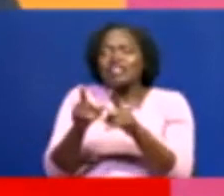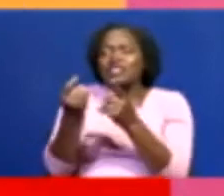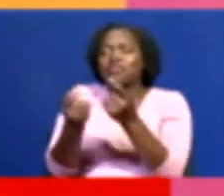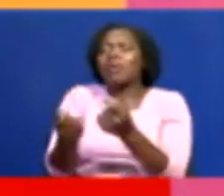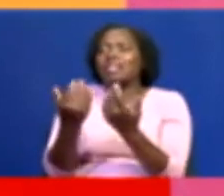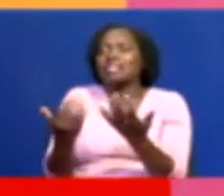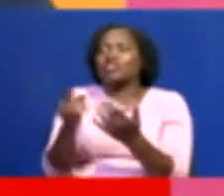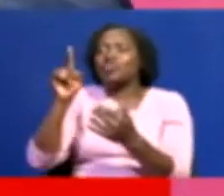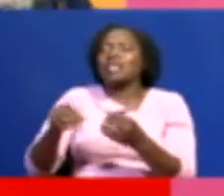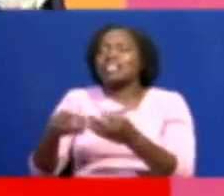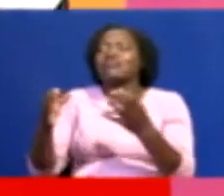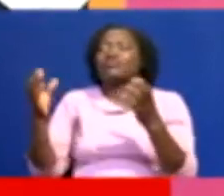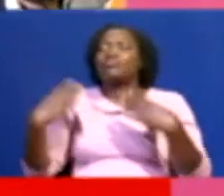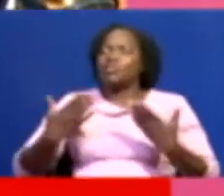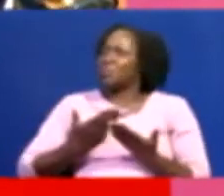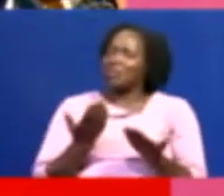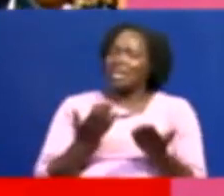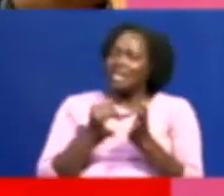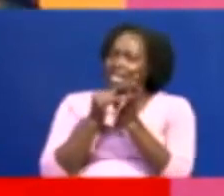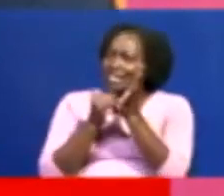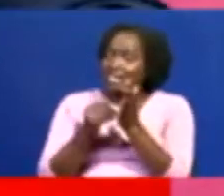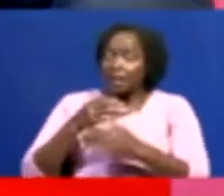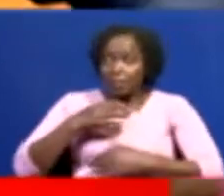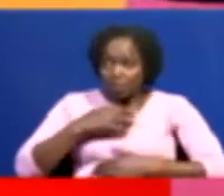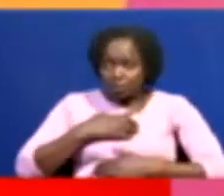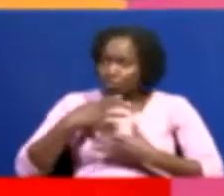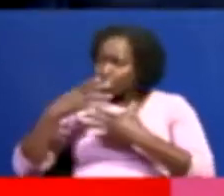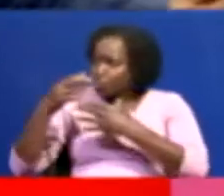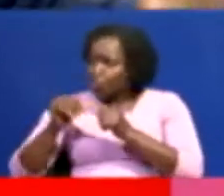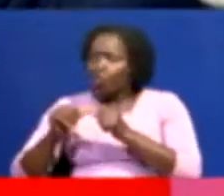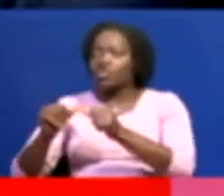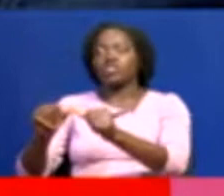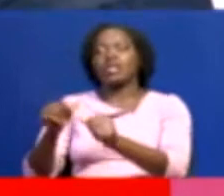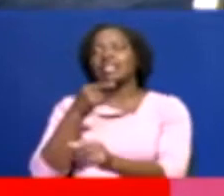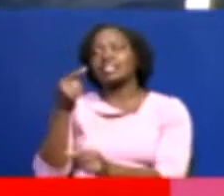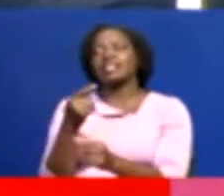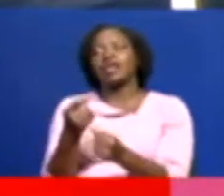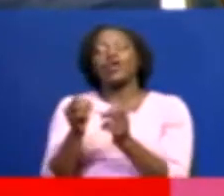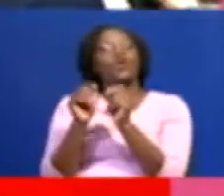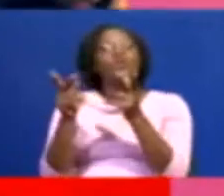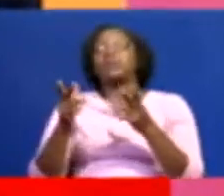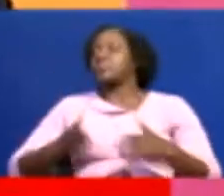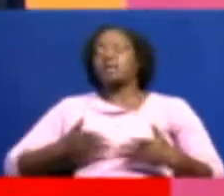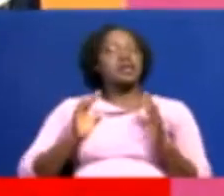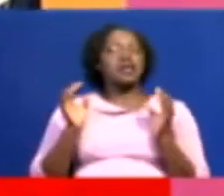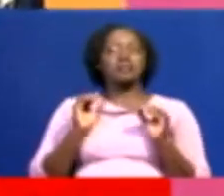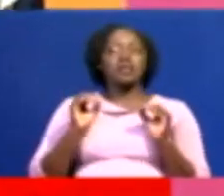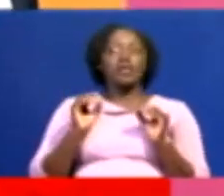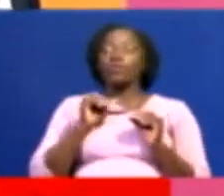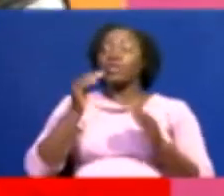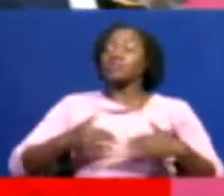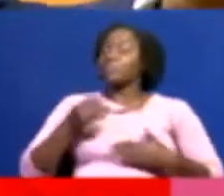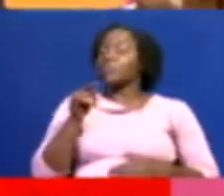you can't give to citizens? Mm-hmm. Even just the permission to go ahead and say we are not happy, we are displeaced with